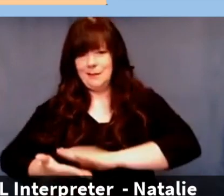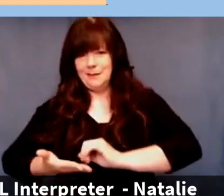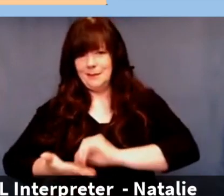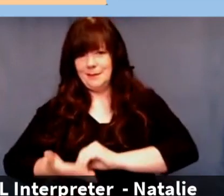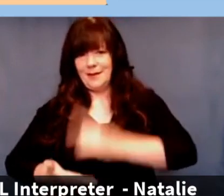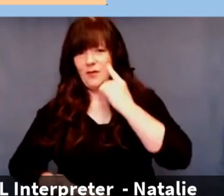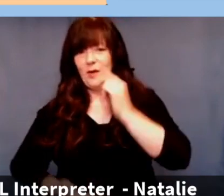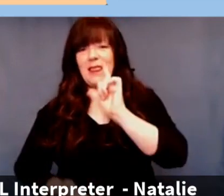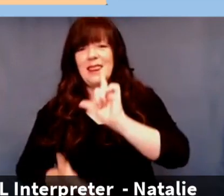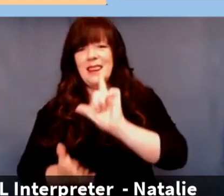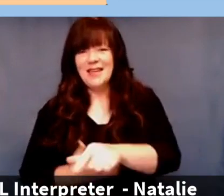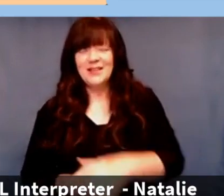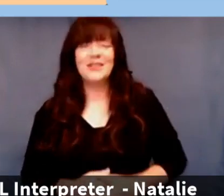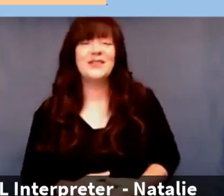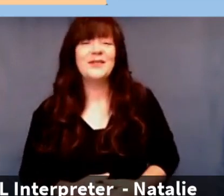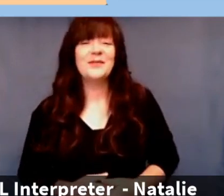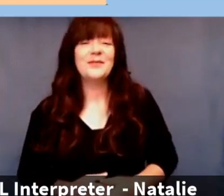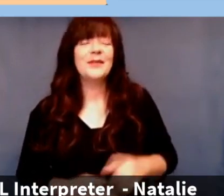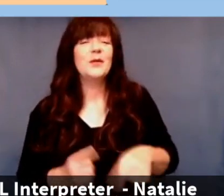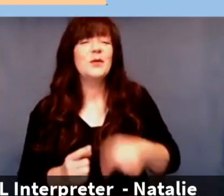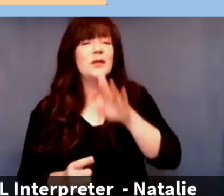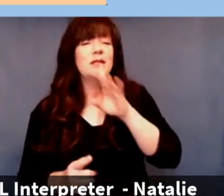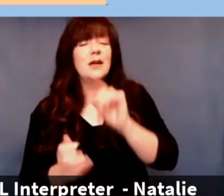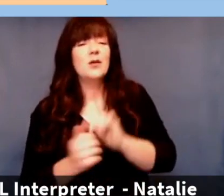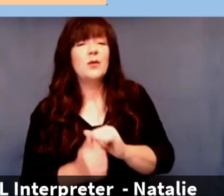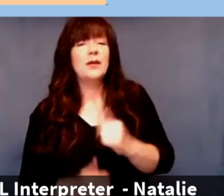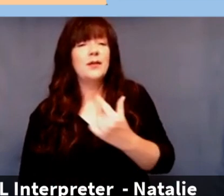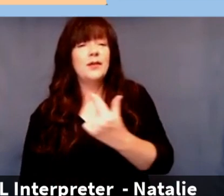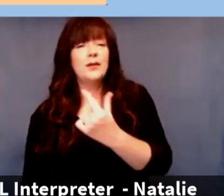when we talk with Greg and Danny.